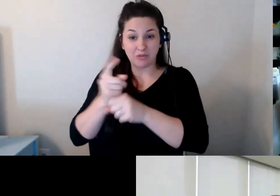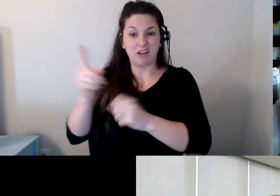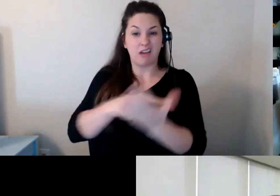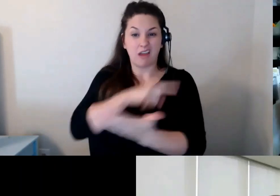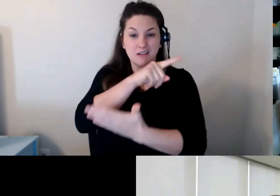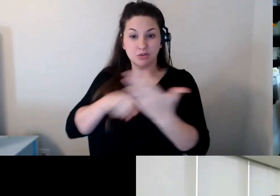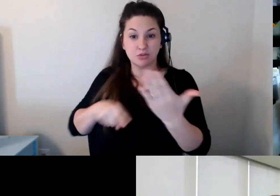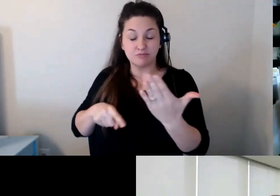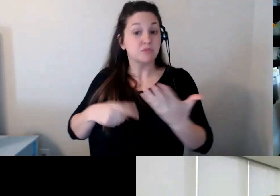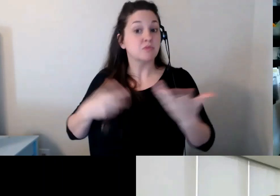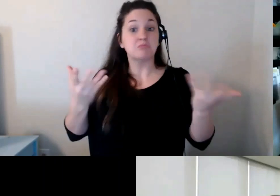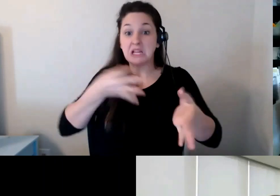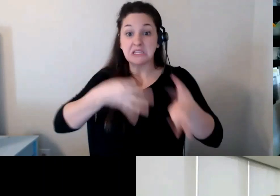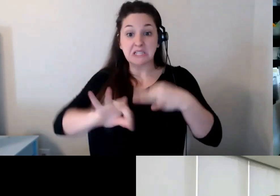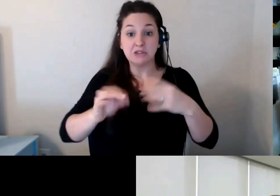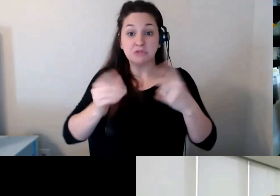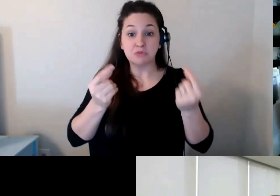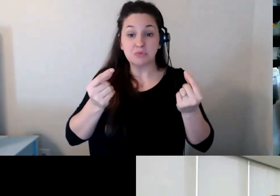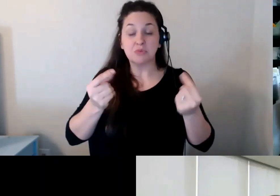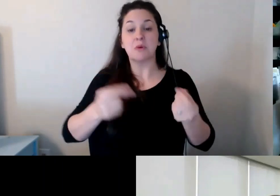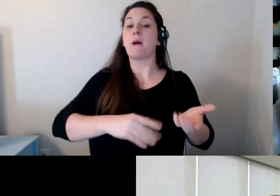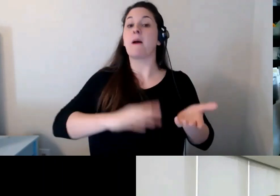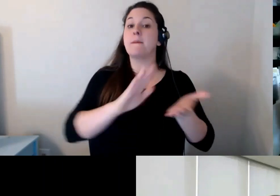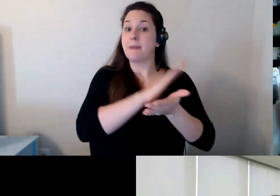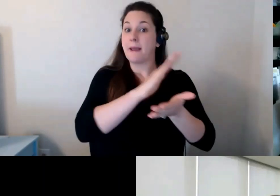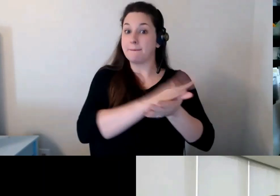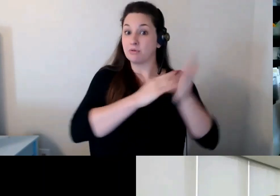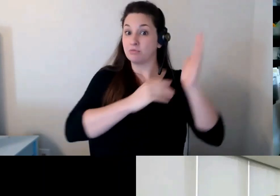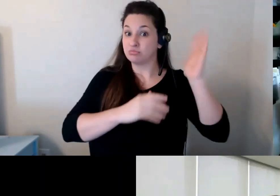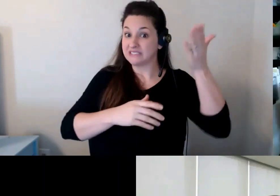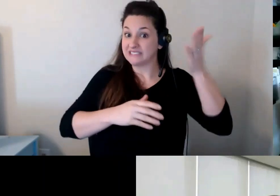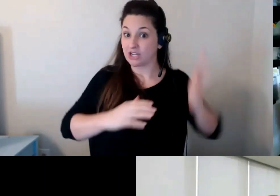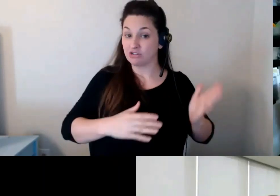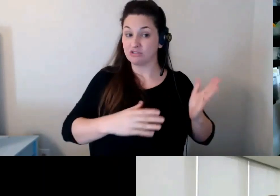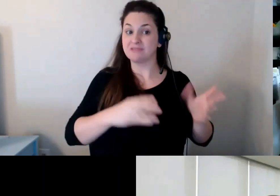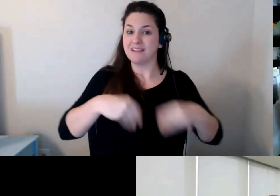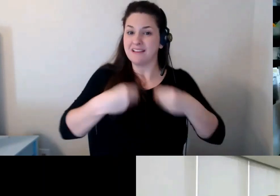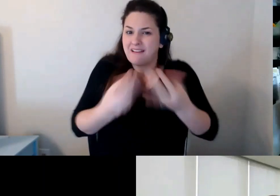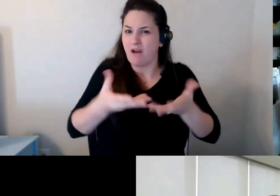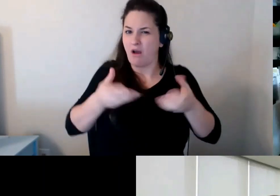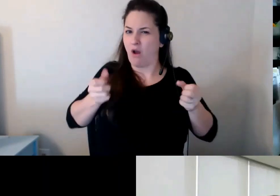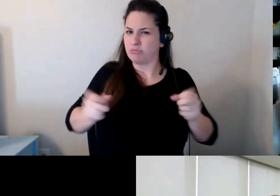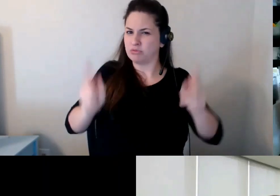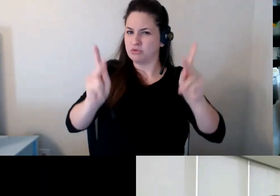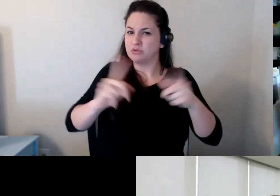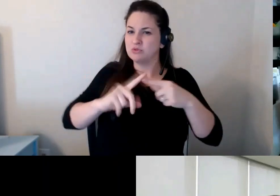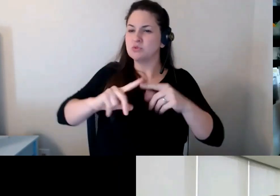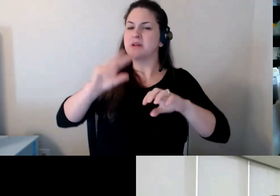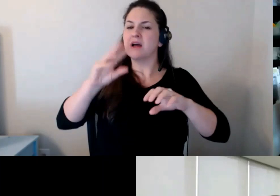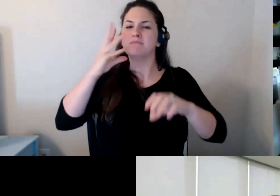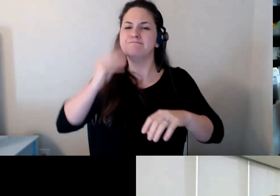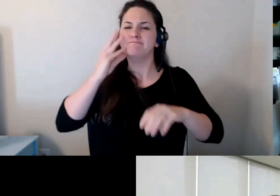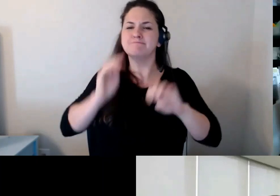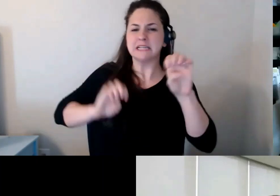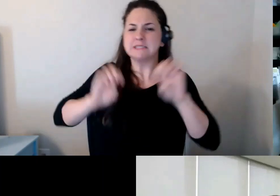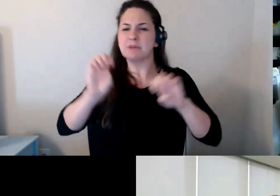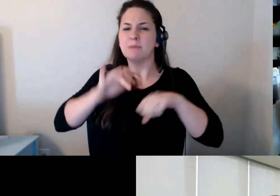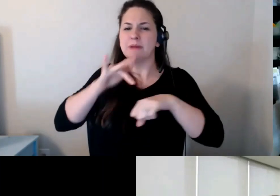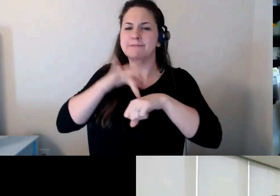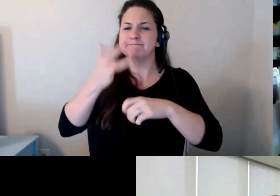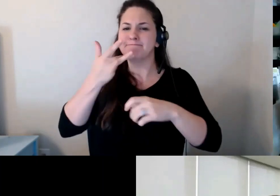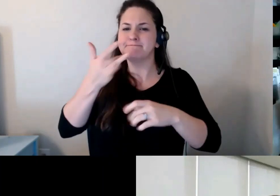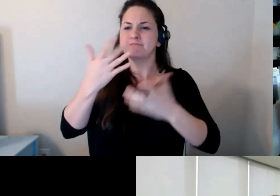who might choose to do so an opportunity to actually experiment with this new web, for us, a new